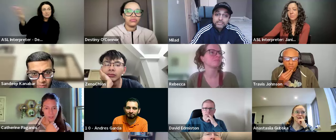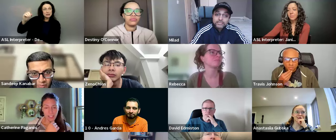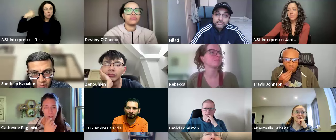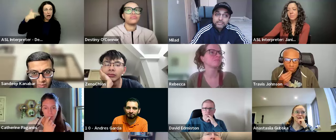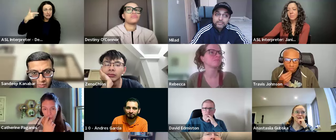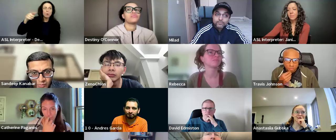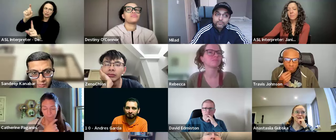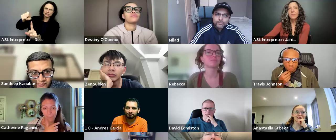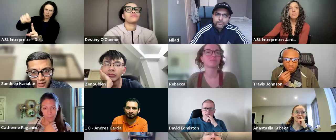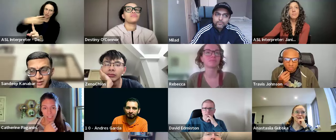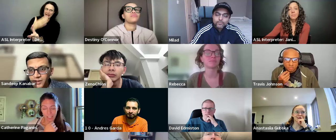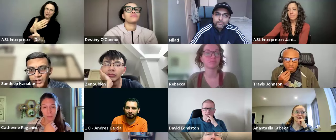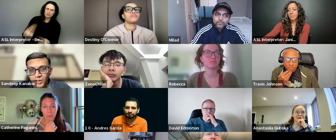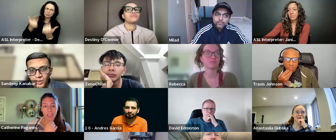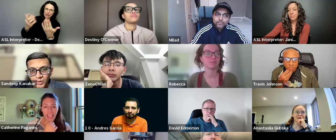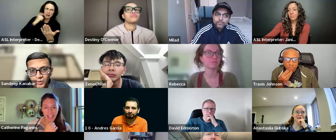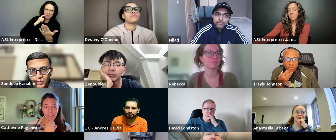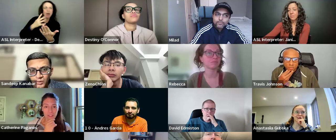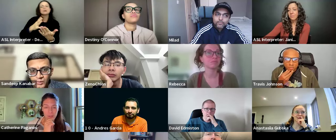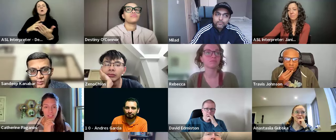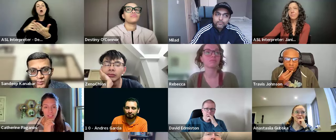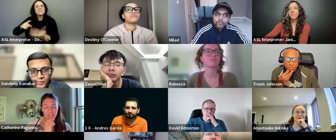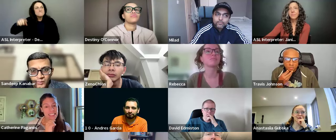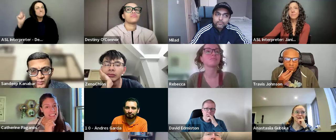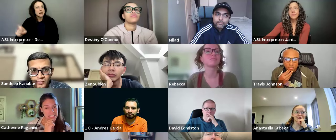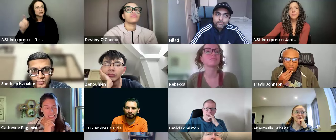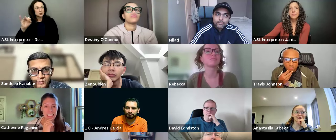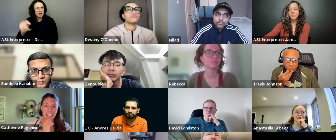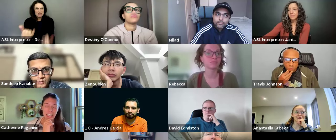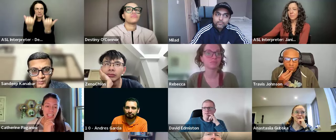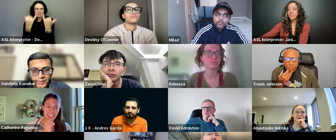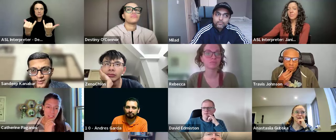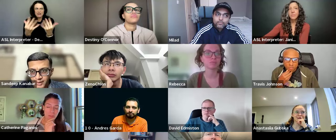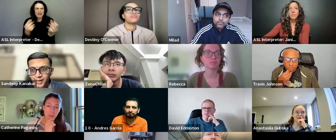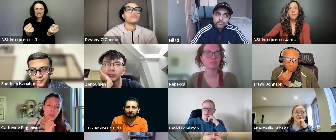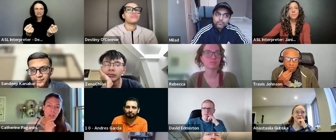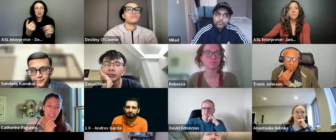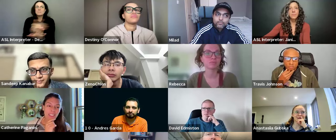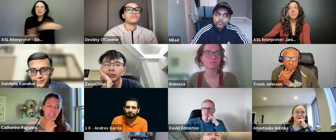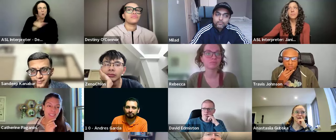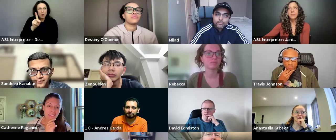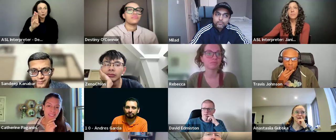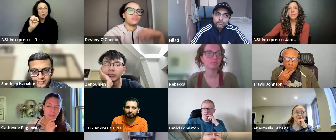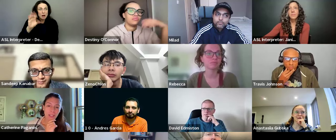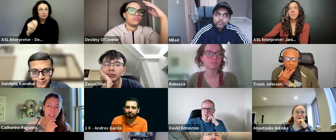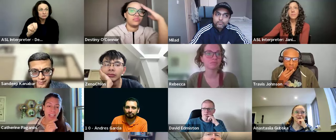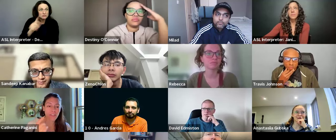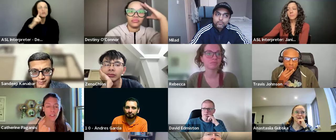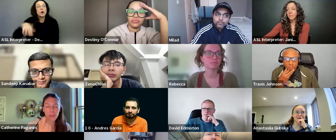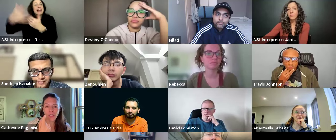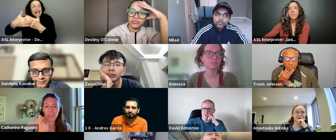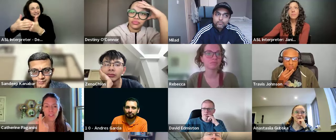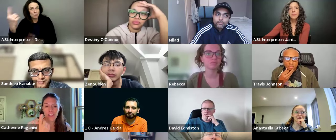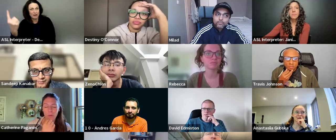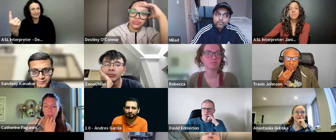and so thank you for bringing it up, we have to do this ideally before KubeCon, because